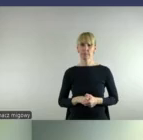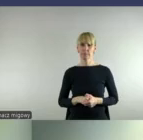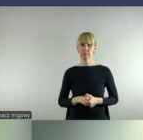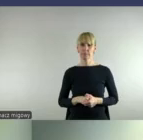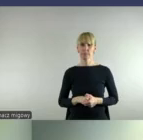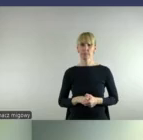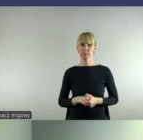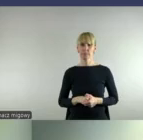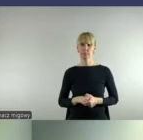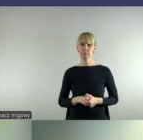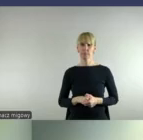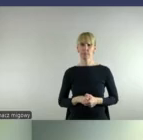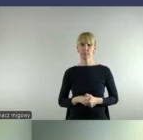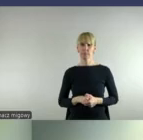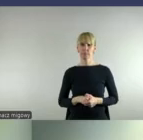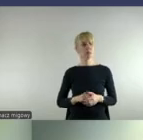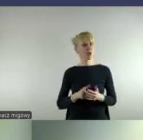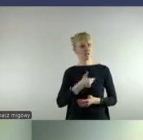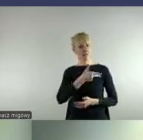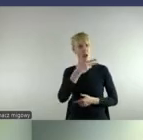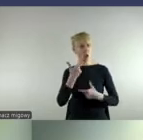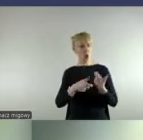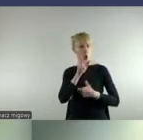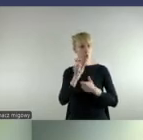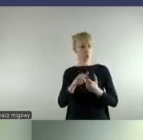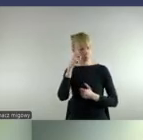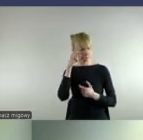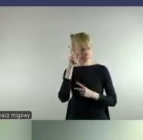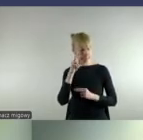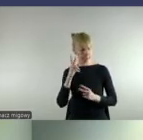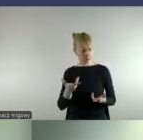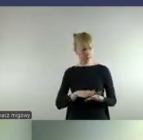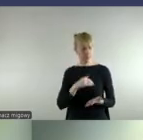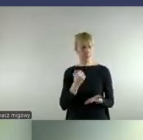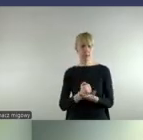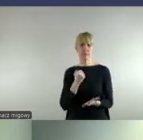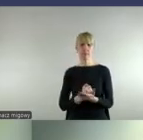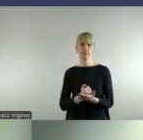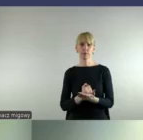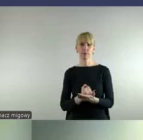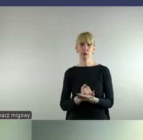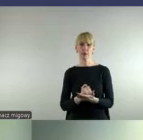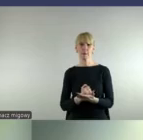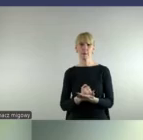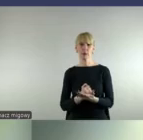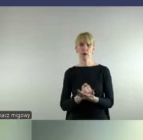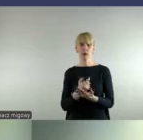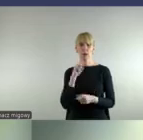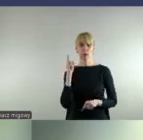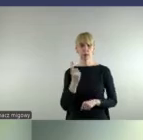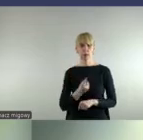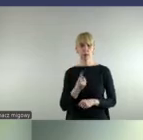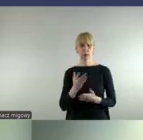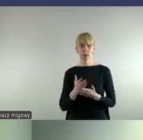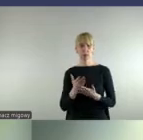So a lot of you might be familiar with this already, but it's a model that shows a recommended framework on how to assess